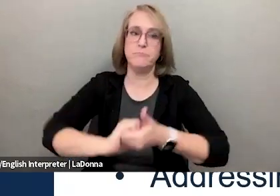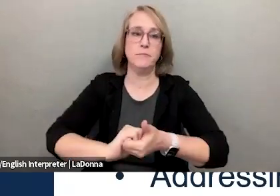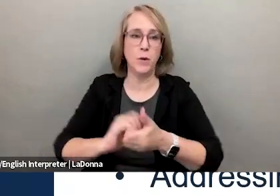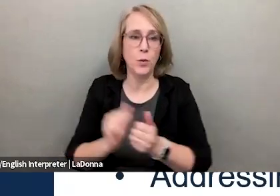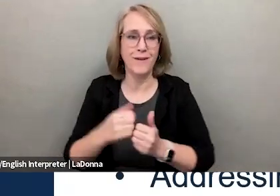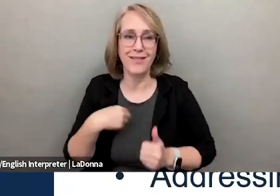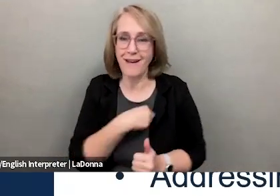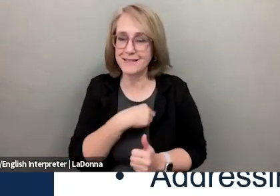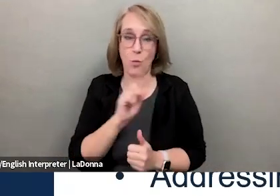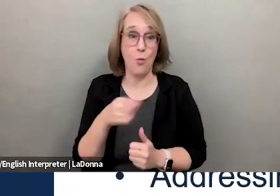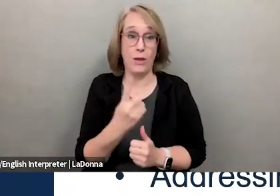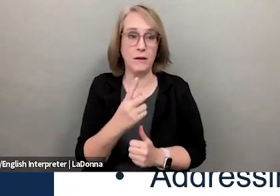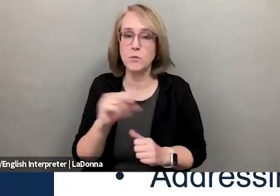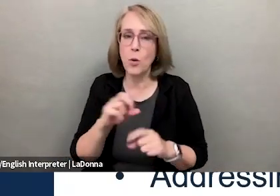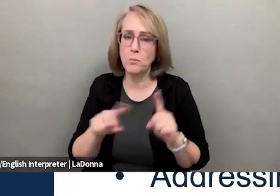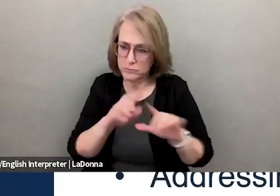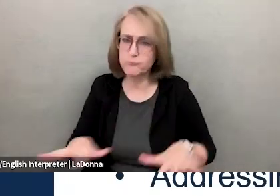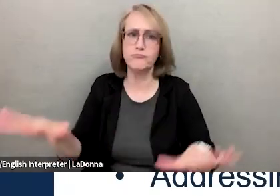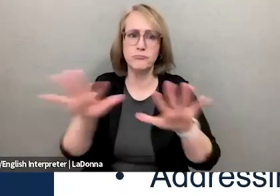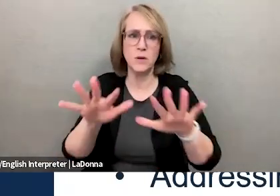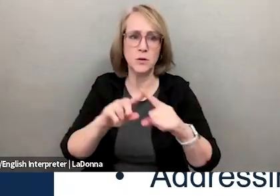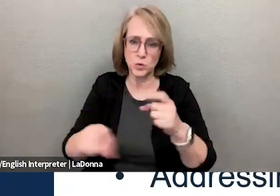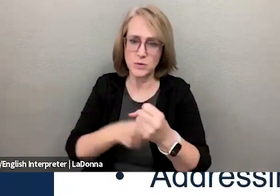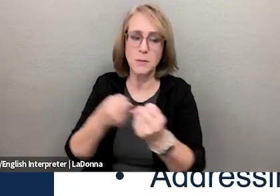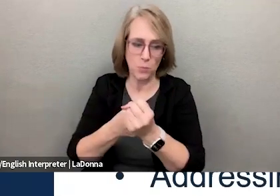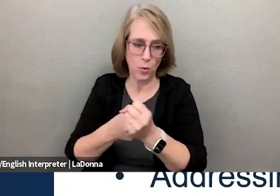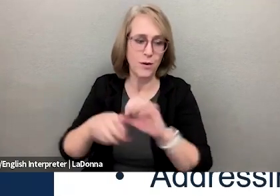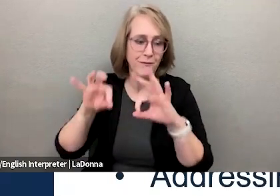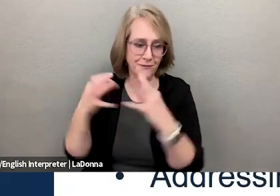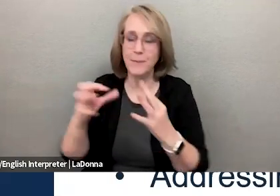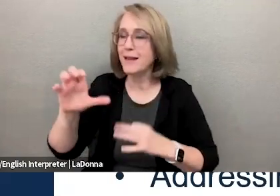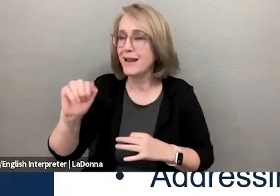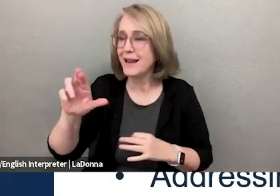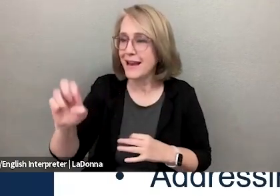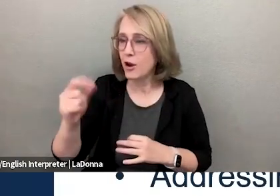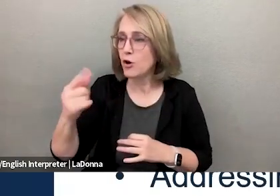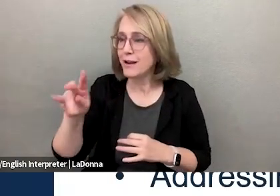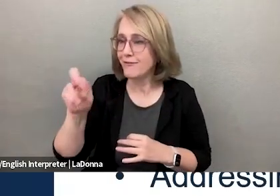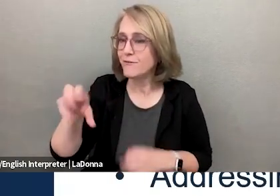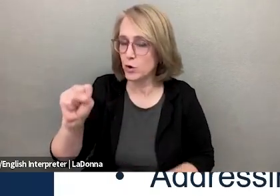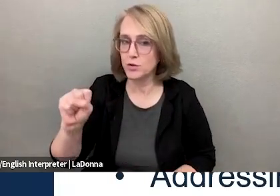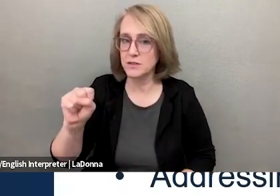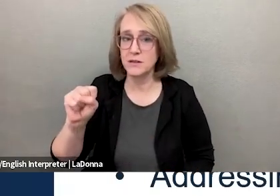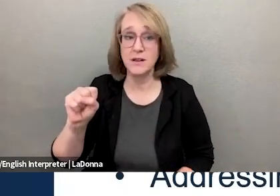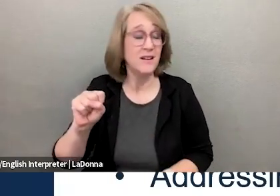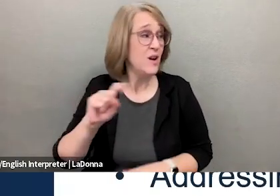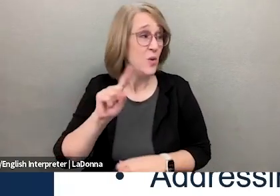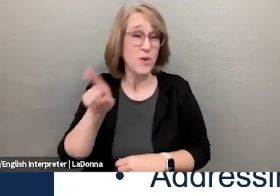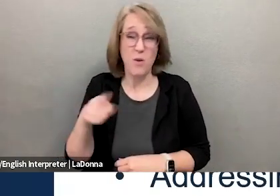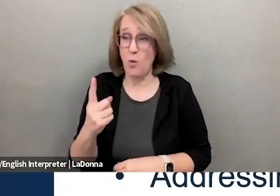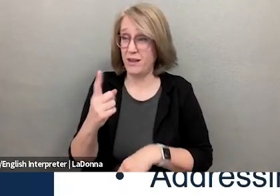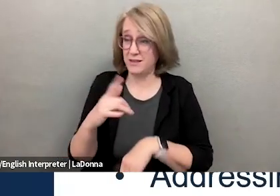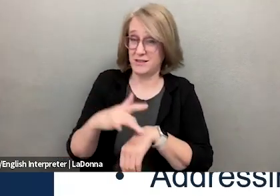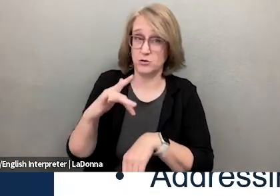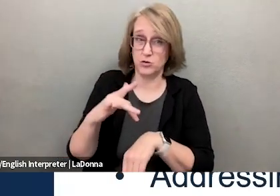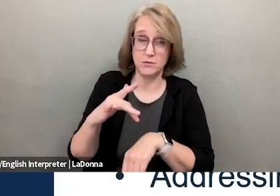and beyond to drive action in support of family caregivers. We've only touched on, I think,